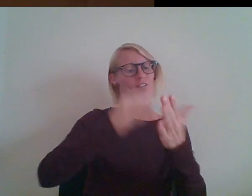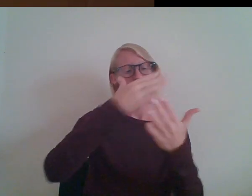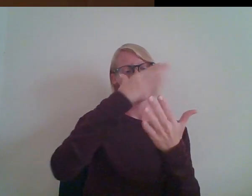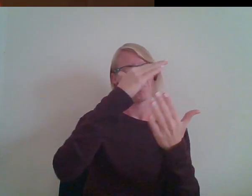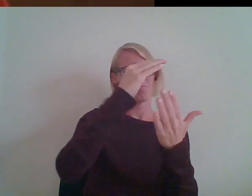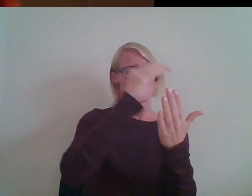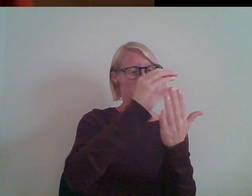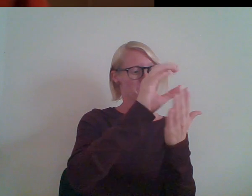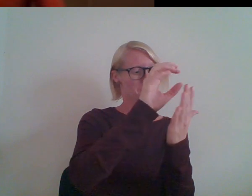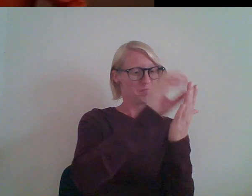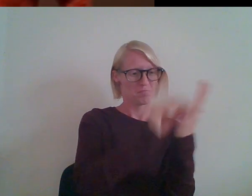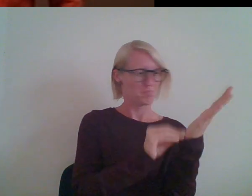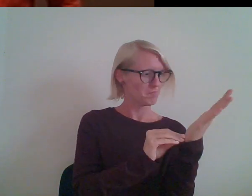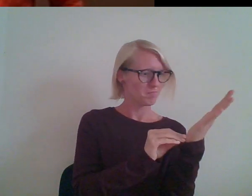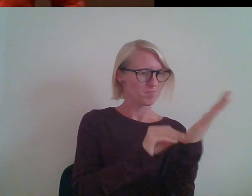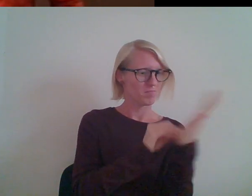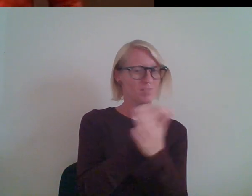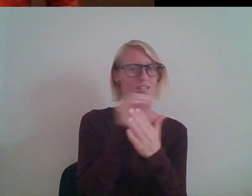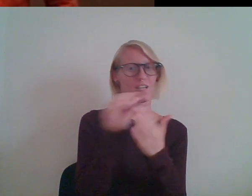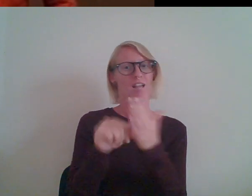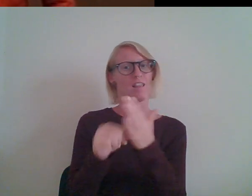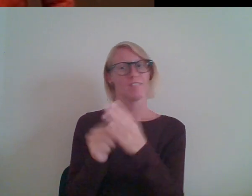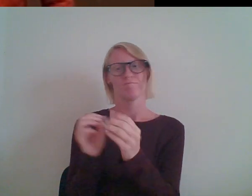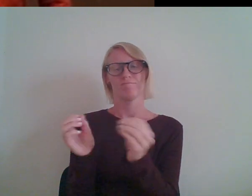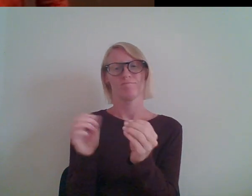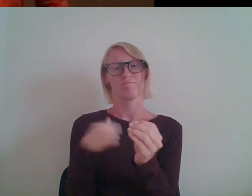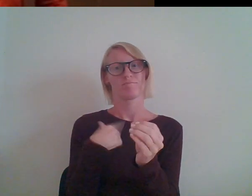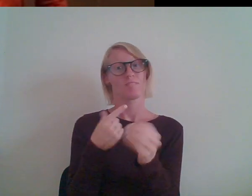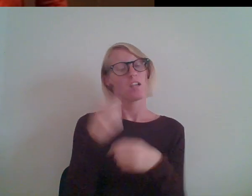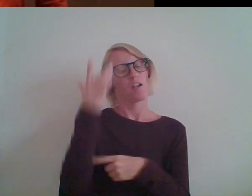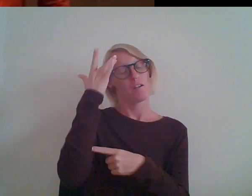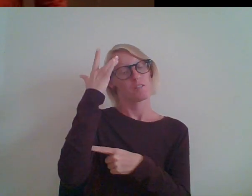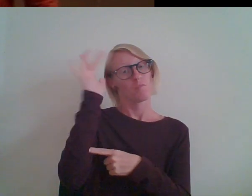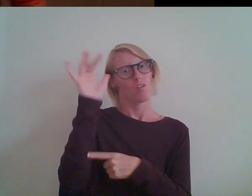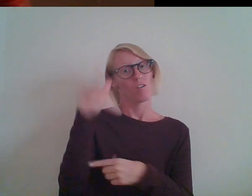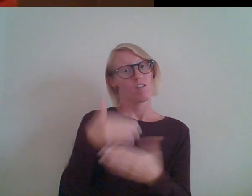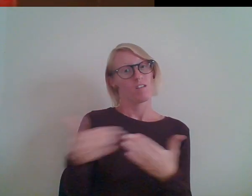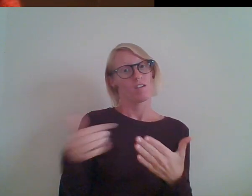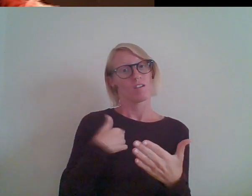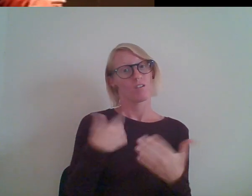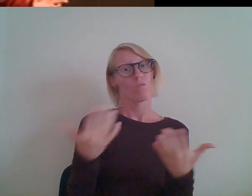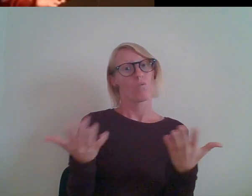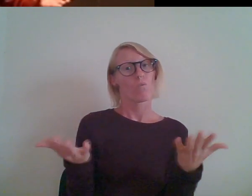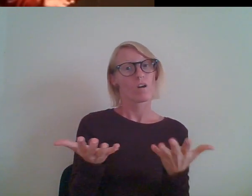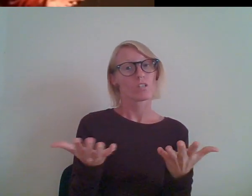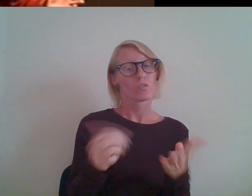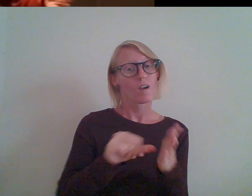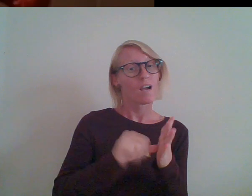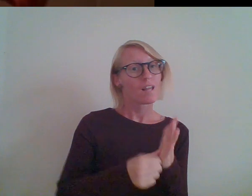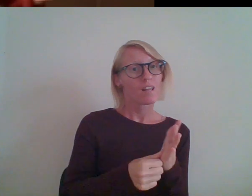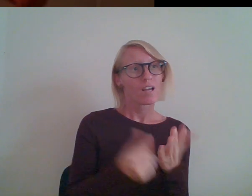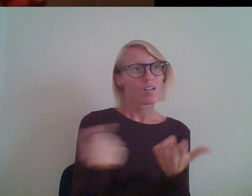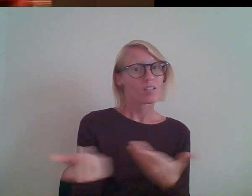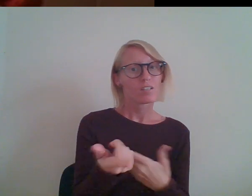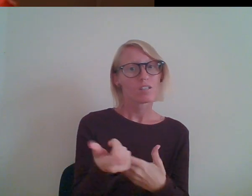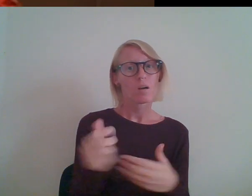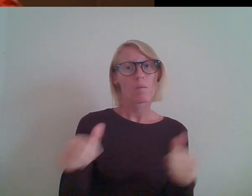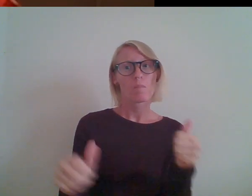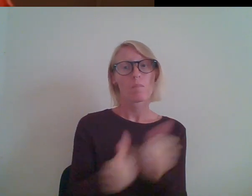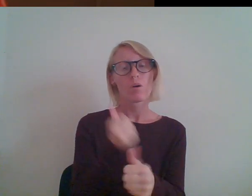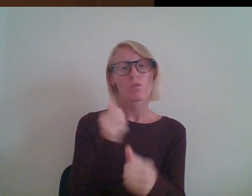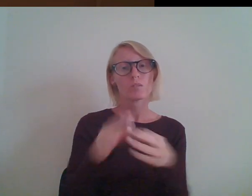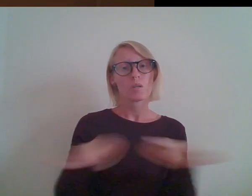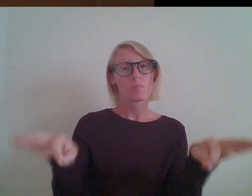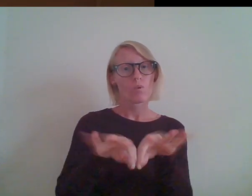really highlighted zip. So I did the clever thing, and you guys are way ahead of me. What do you highlight, folks? The most important